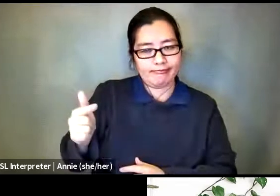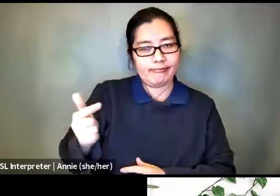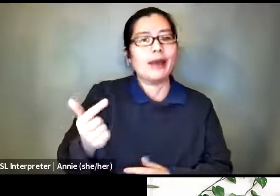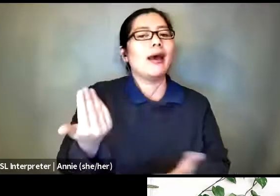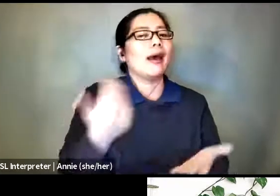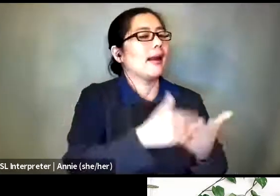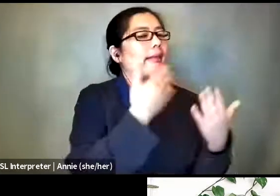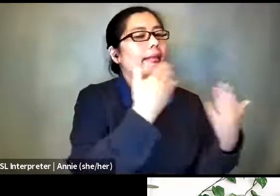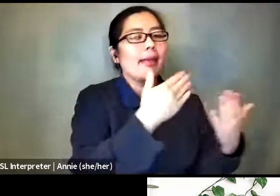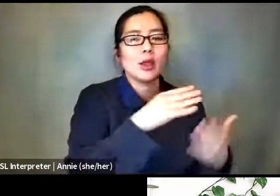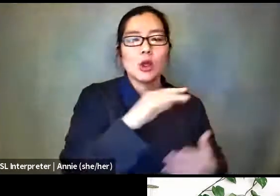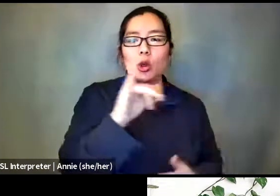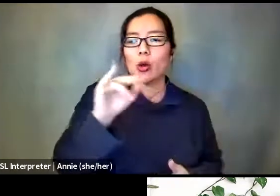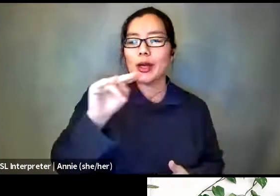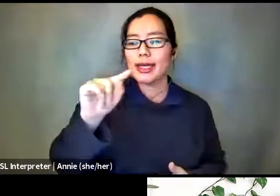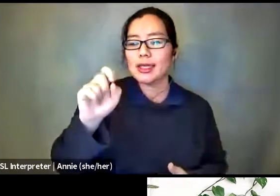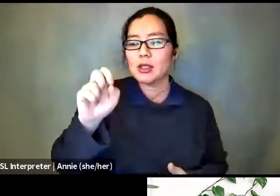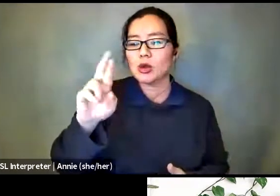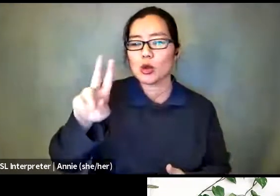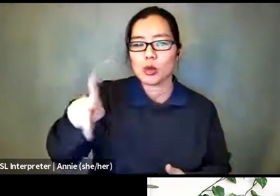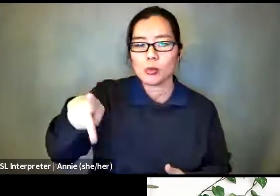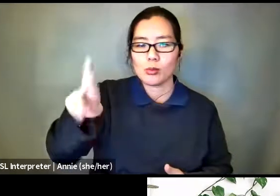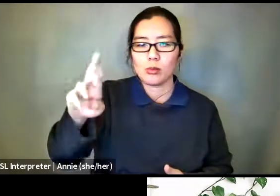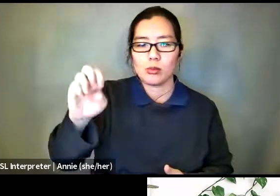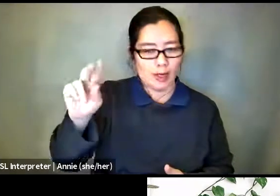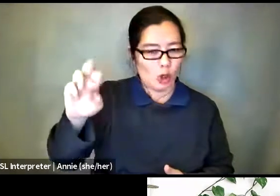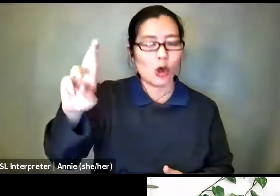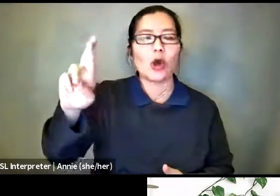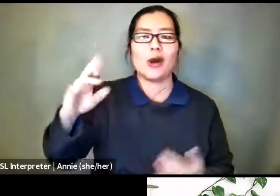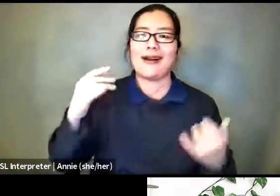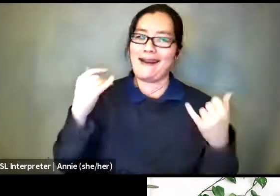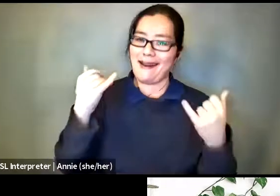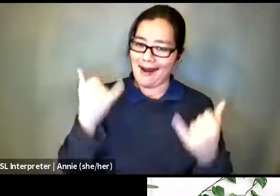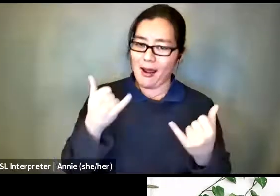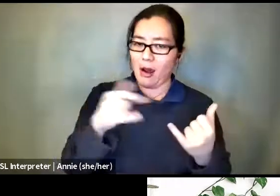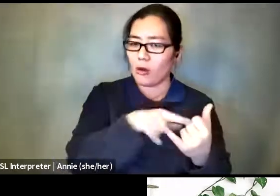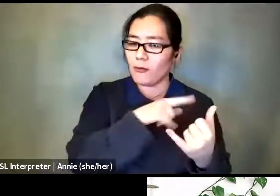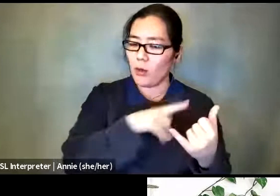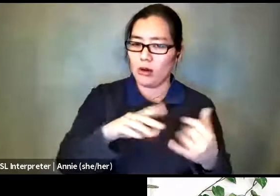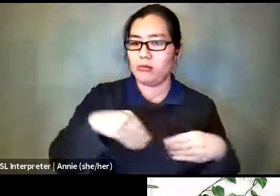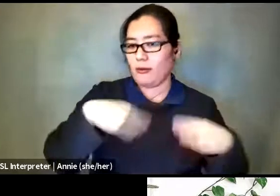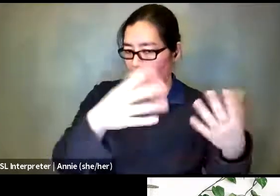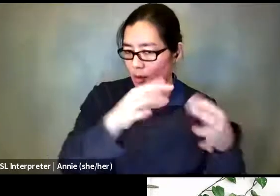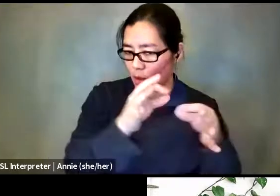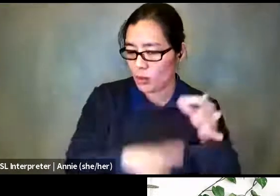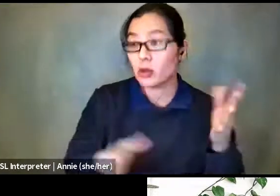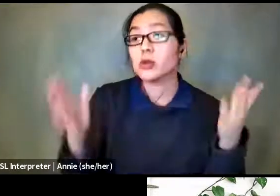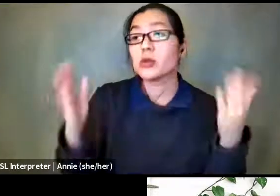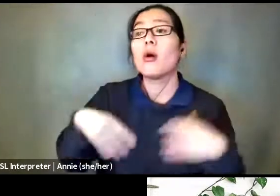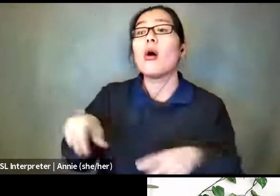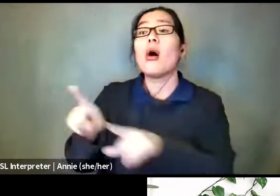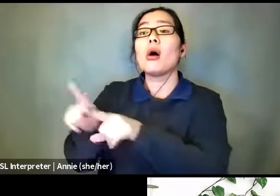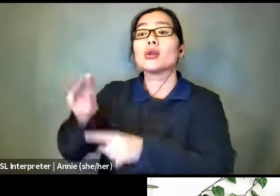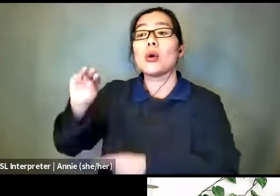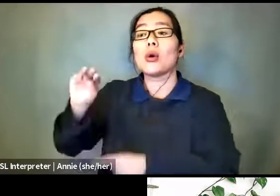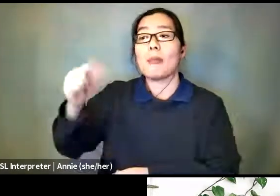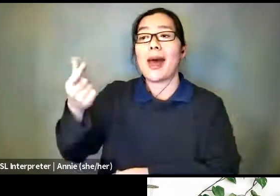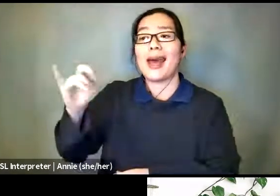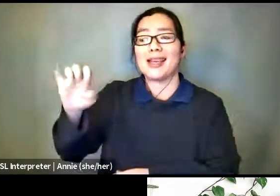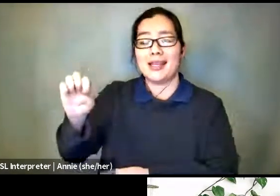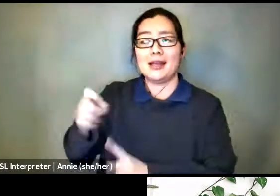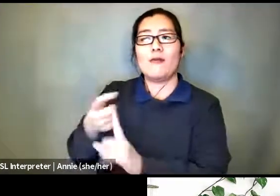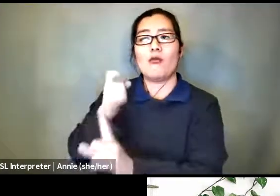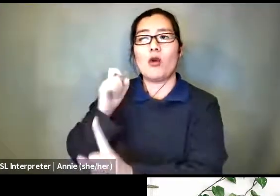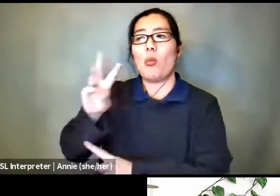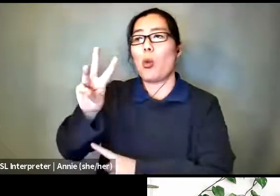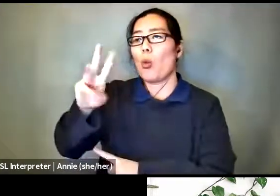partnership. And then also we have White Coat Captioning, and Maggie from White Coat Captioning is captioning today. So if you go